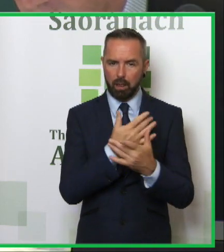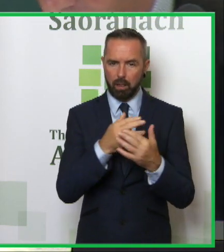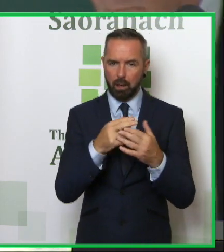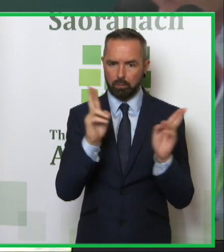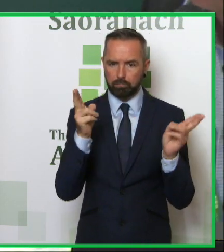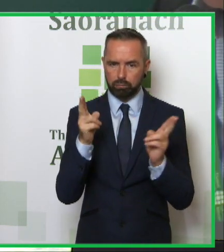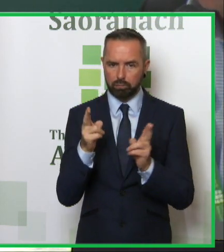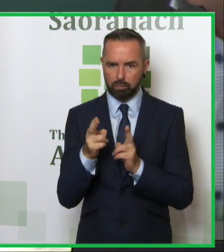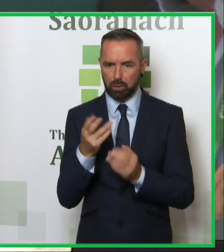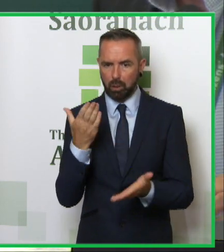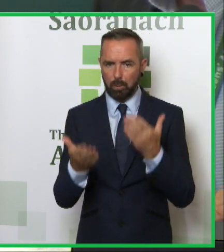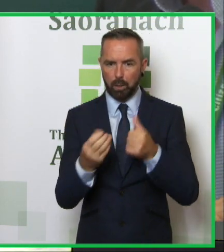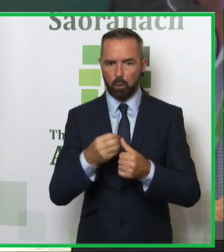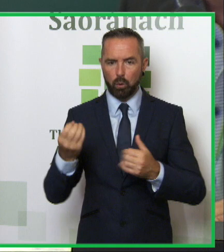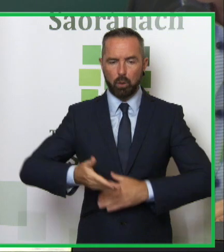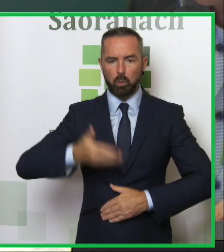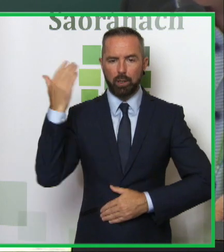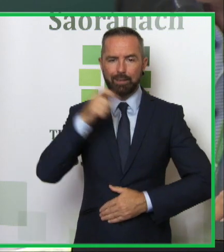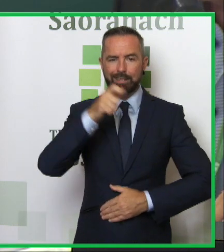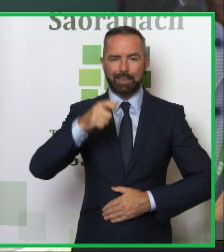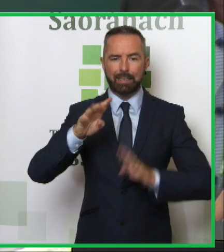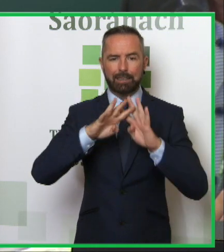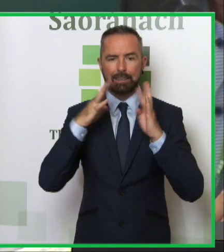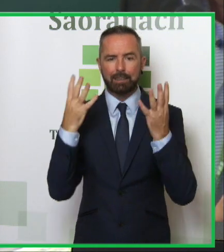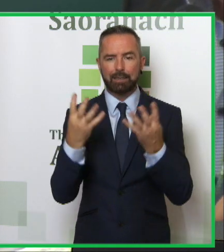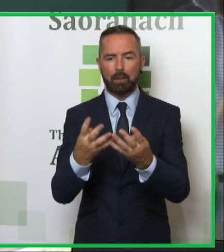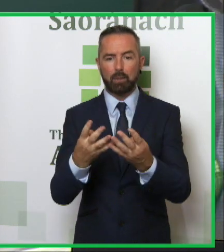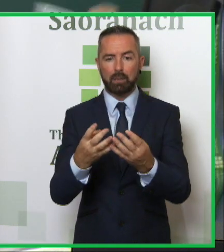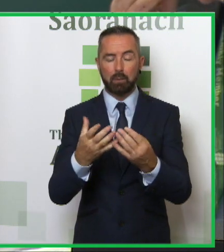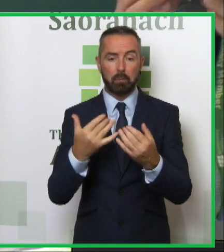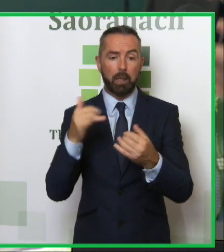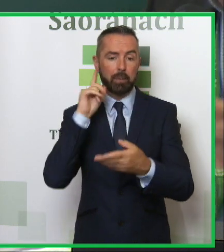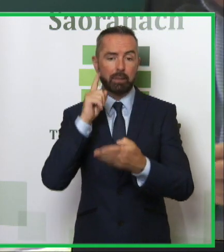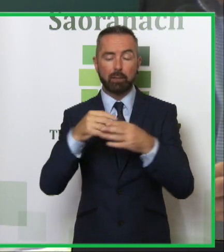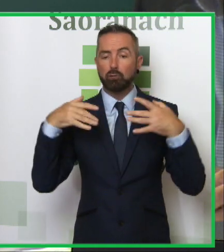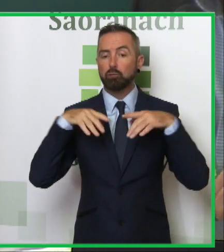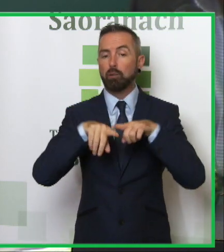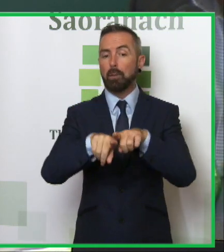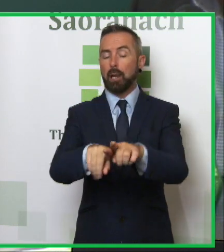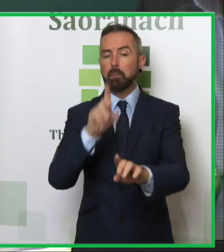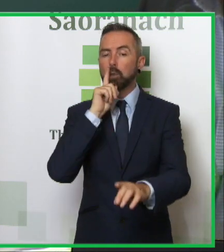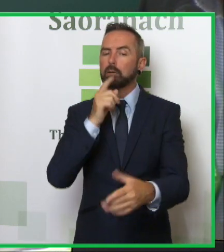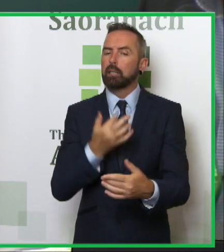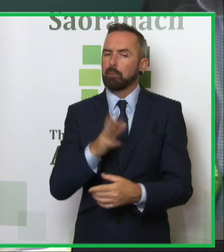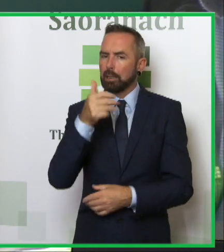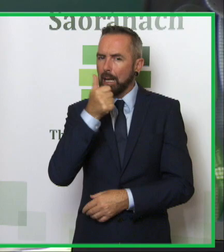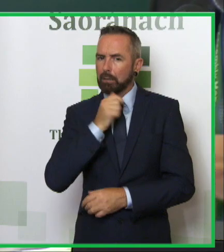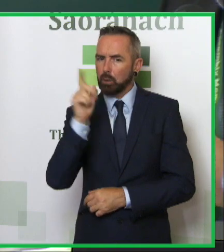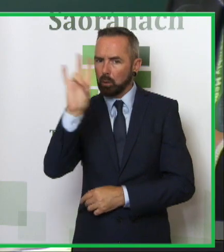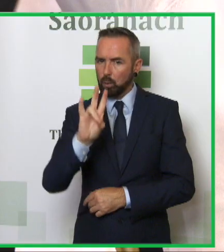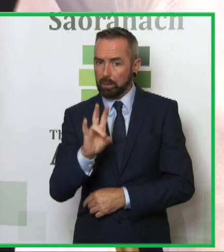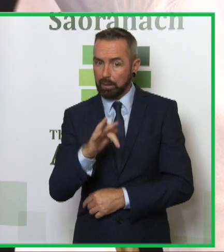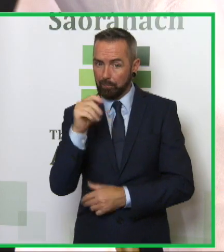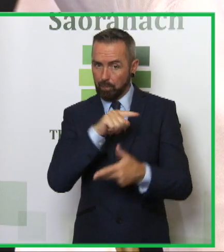most previous citizens' assemblies. Whether there's an opportunity to streamline or not, I don't know. But to go to your question, like if we can live with 30